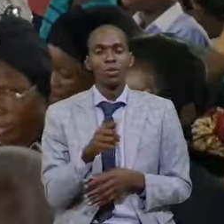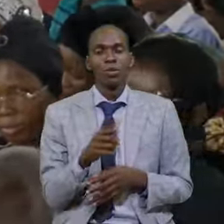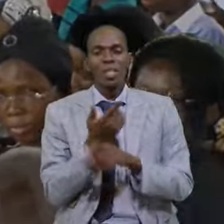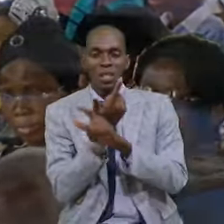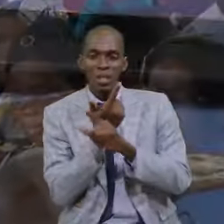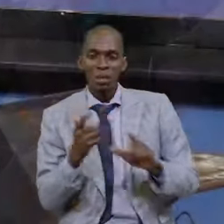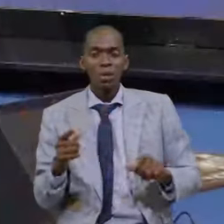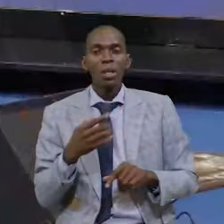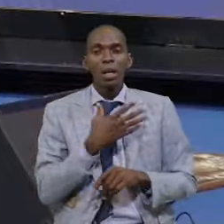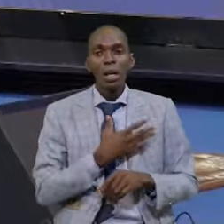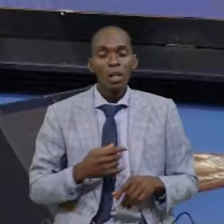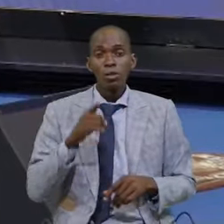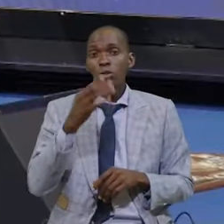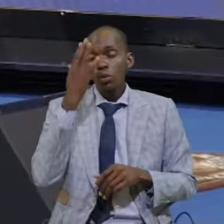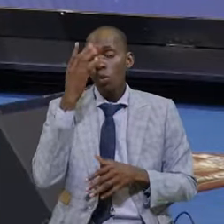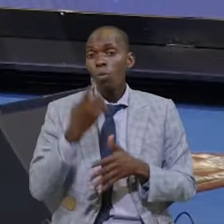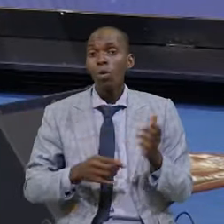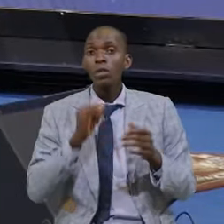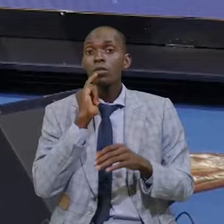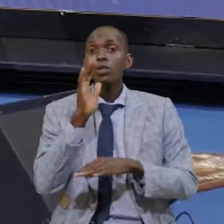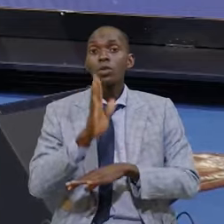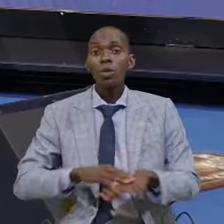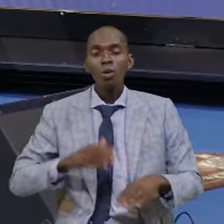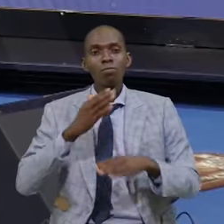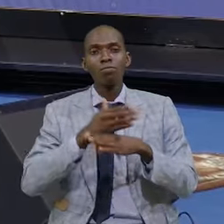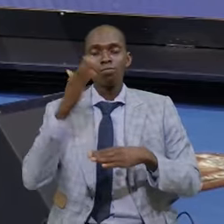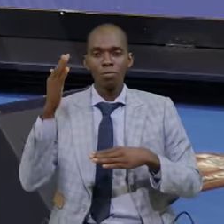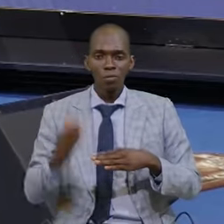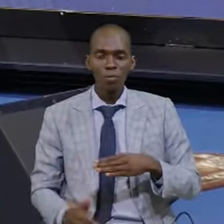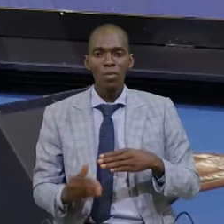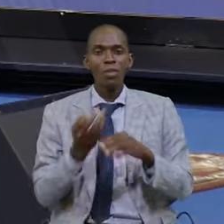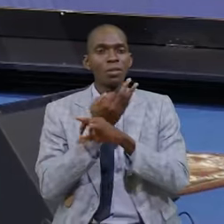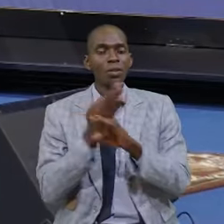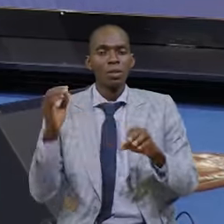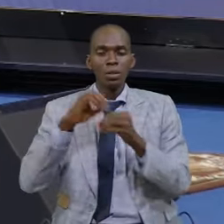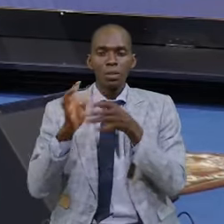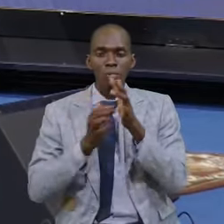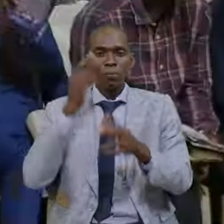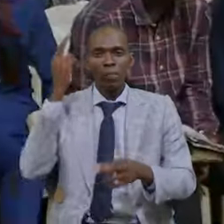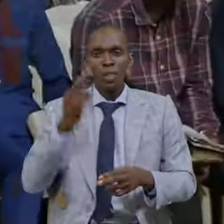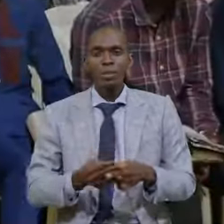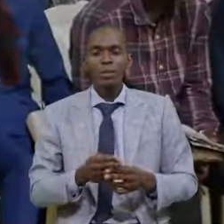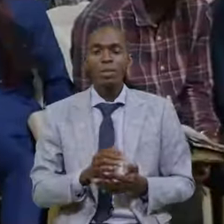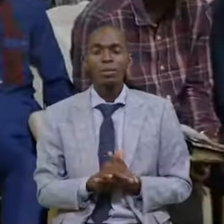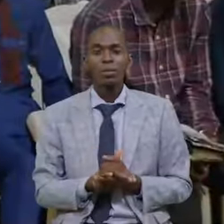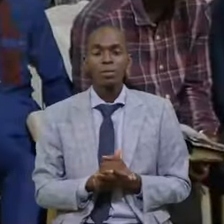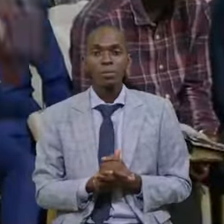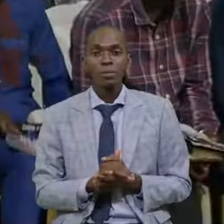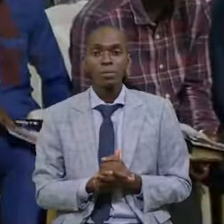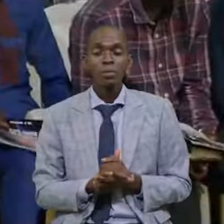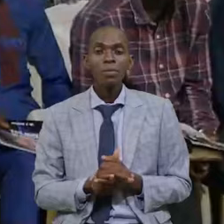know what is called total emancipation in Jesus' name. The